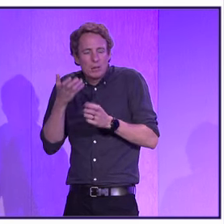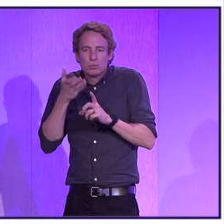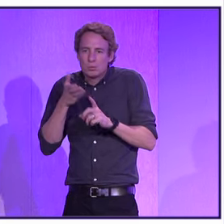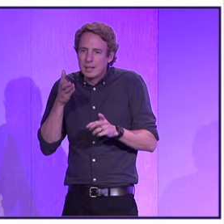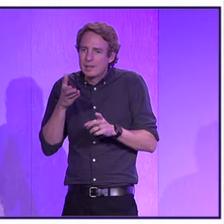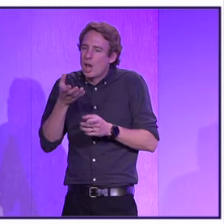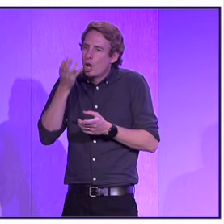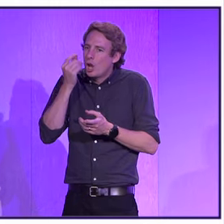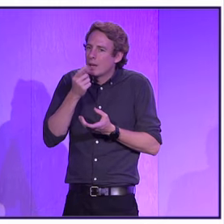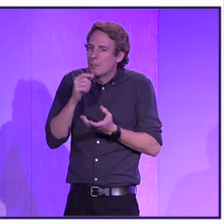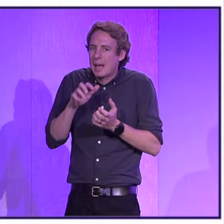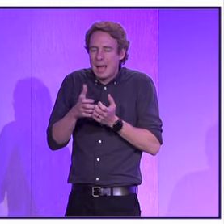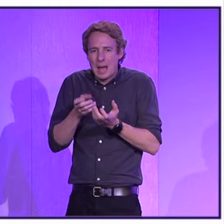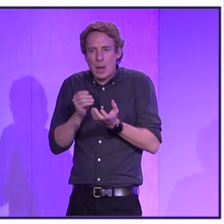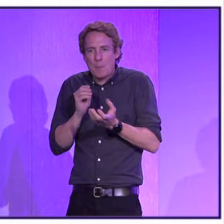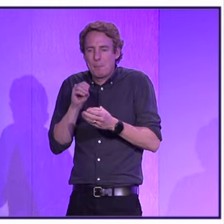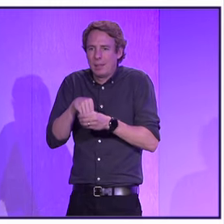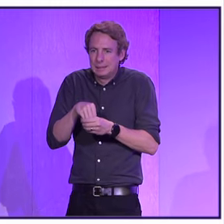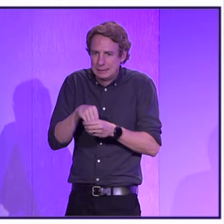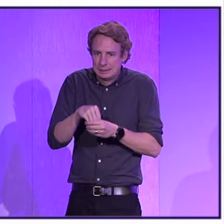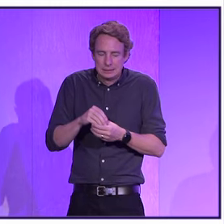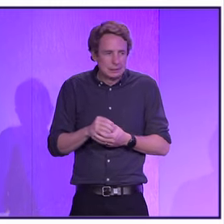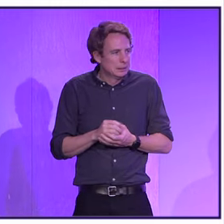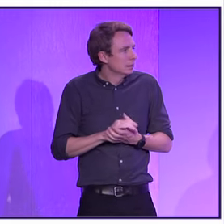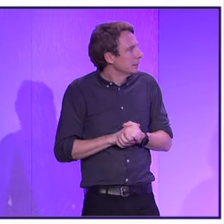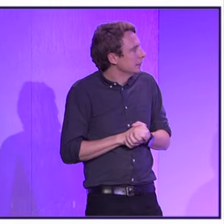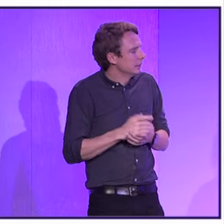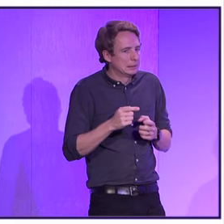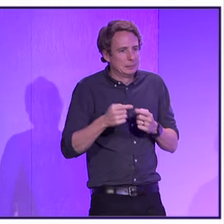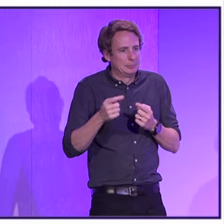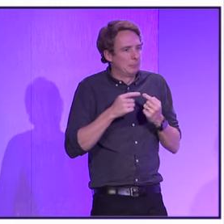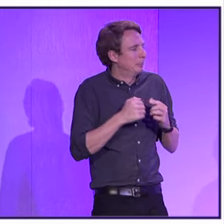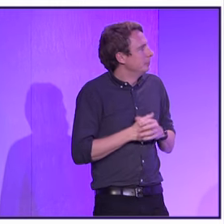build learning capability into a system? Oopsie daisies, I'm skipping ahead.